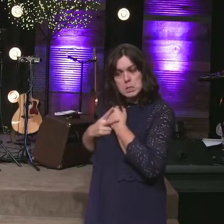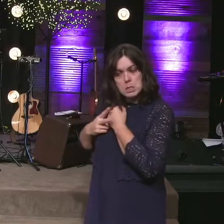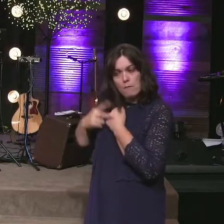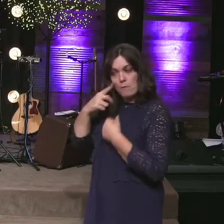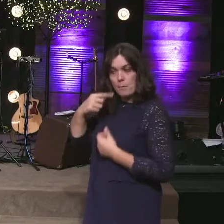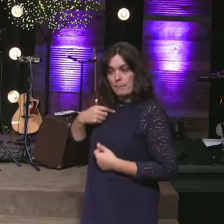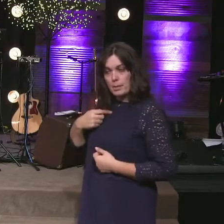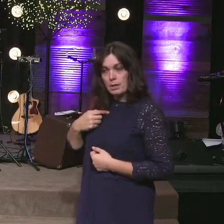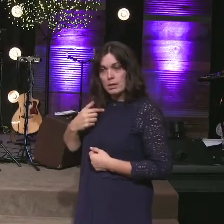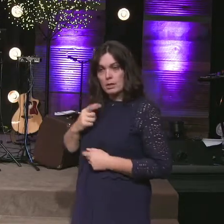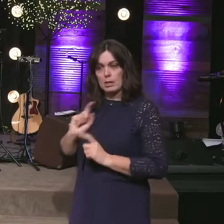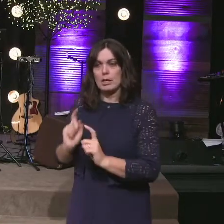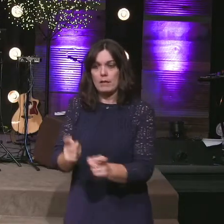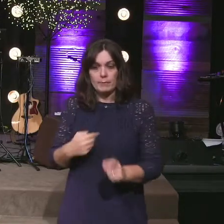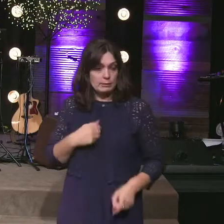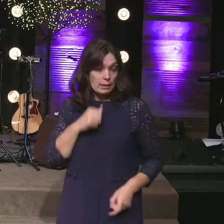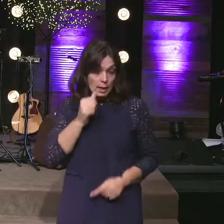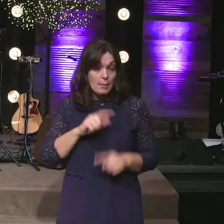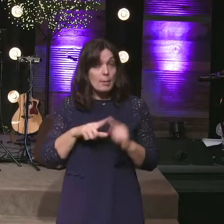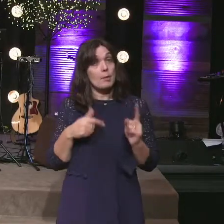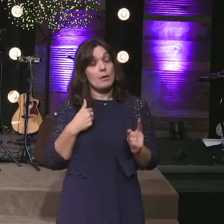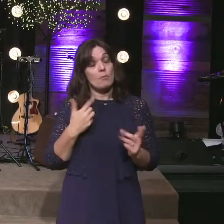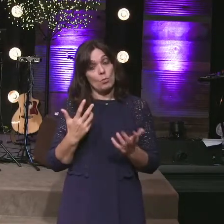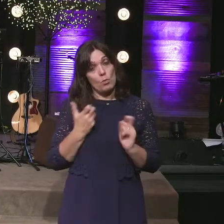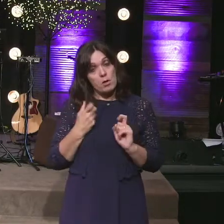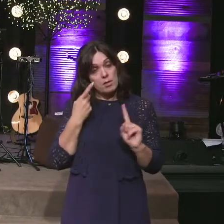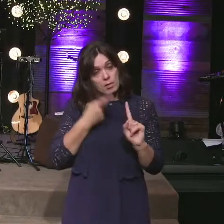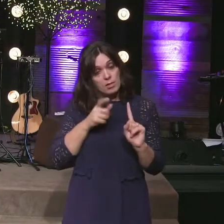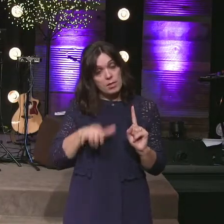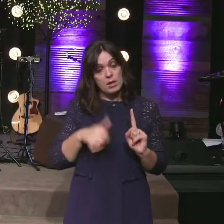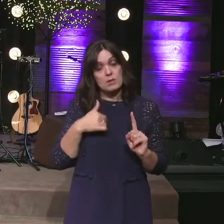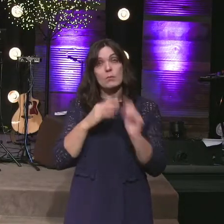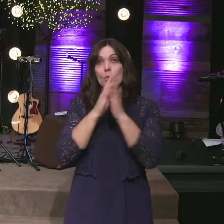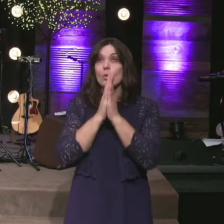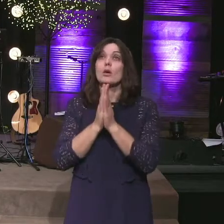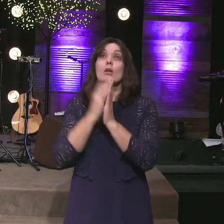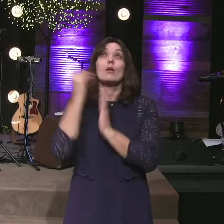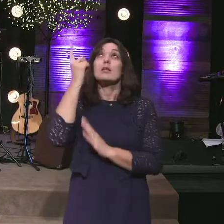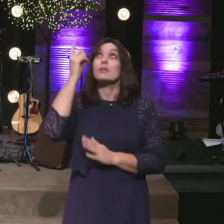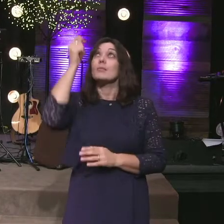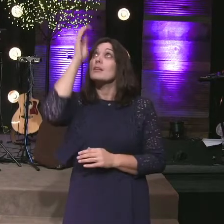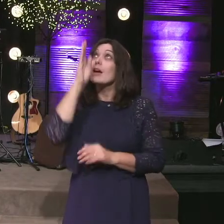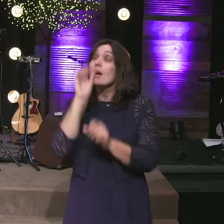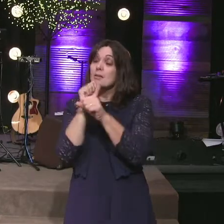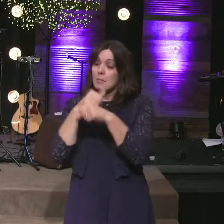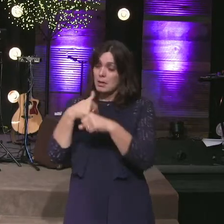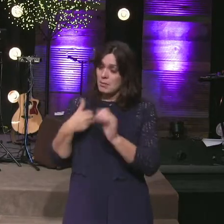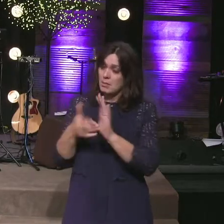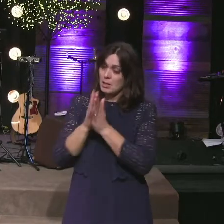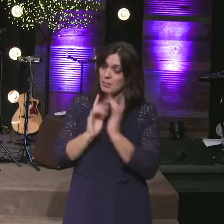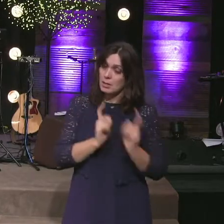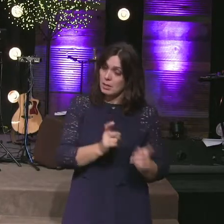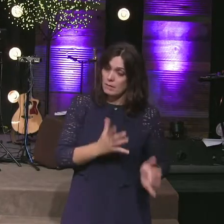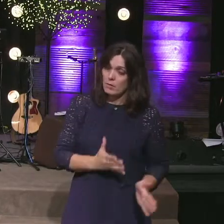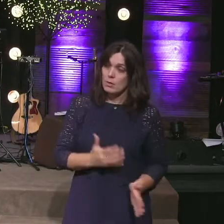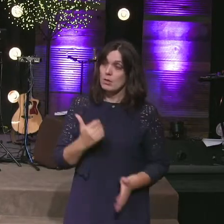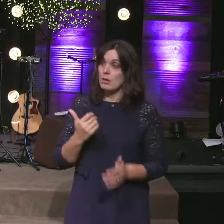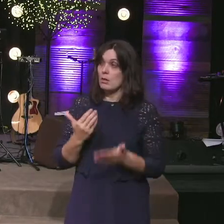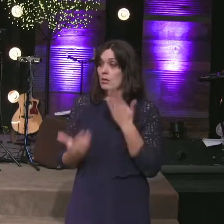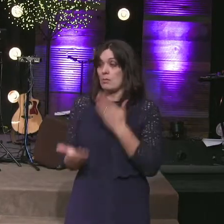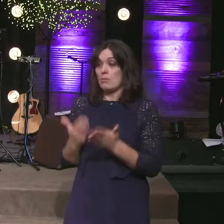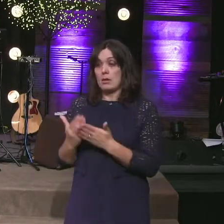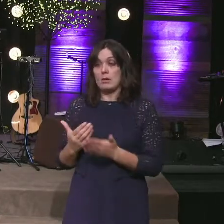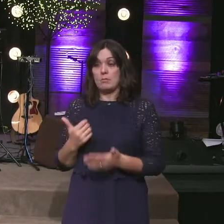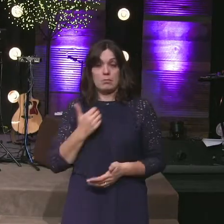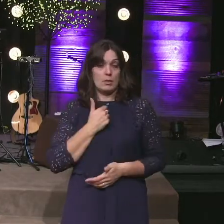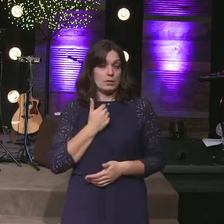wasn't a giver, but I wanted to be. And I prayed all the time, God, make me a giver, make me a giver. Maybe I was a little bit